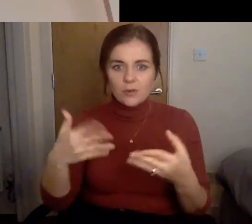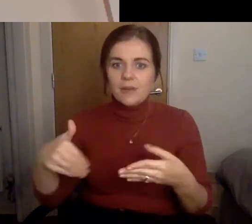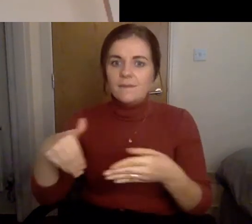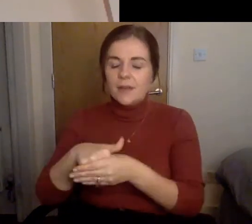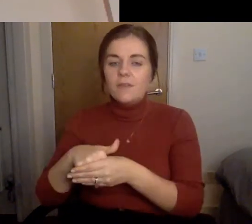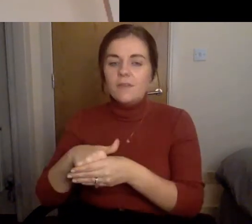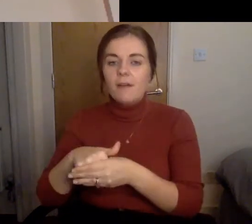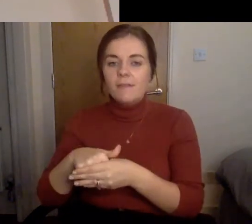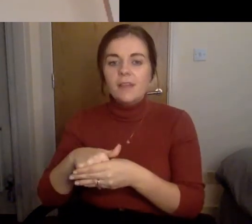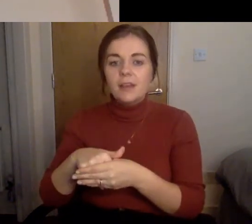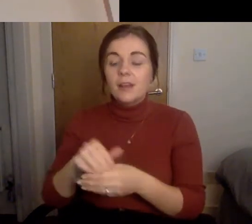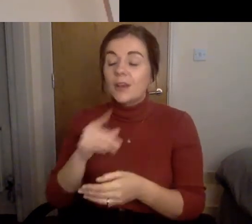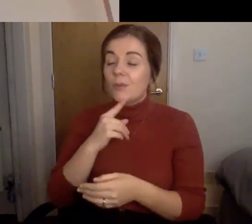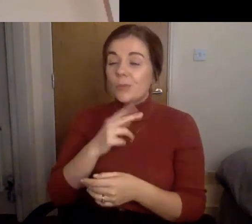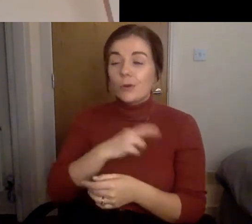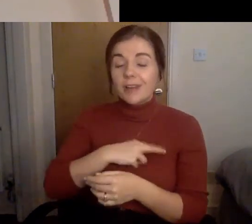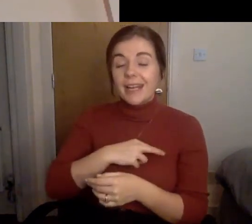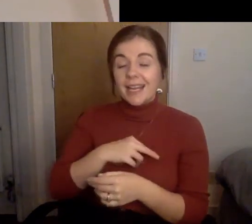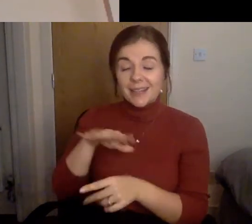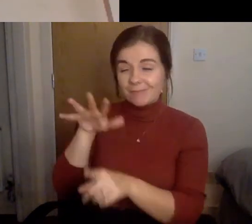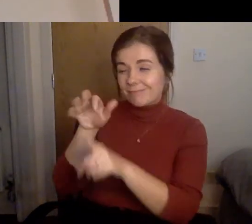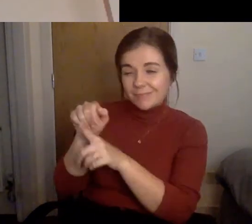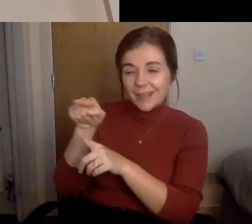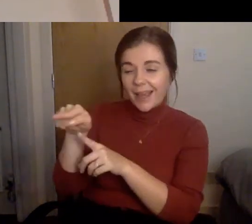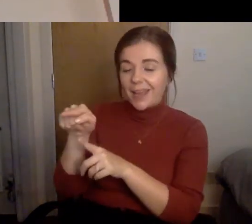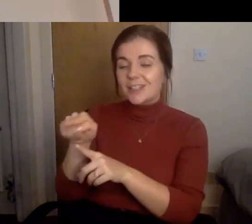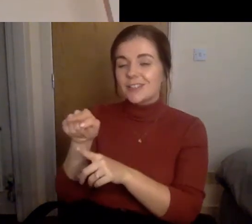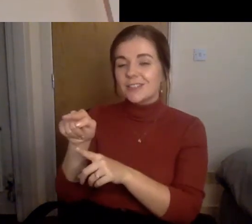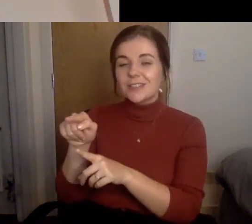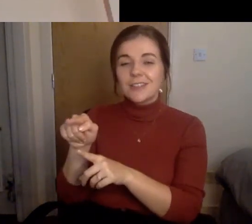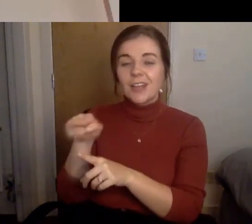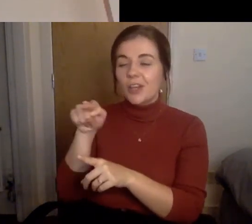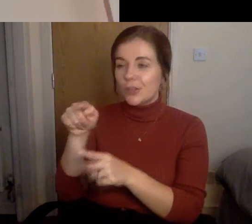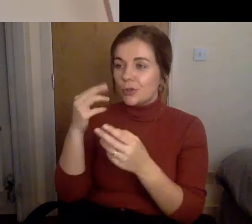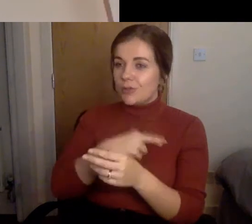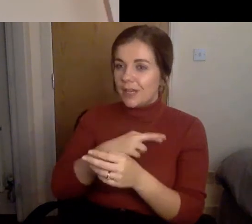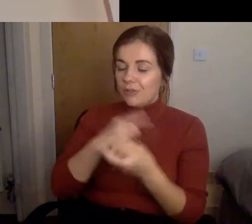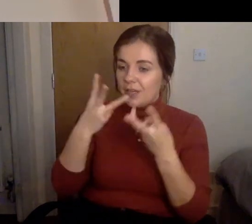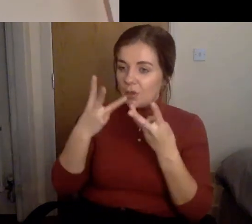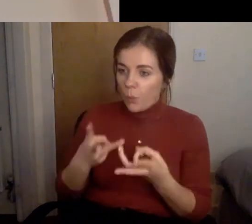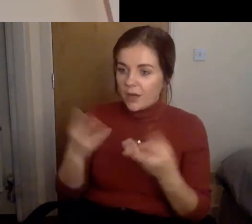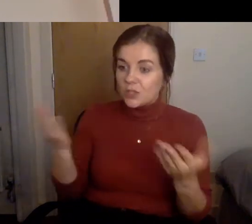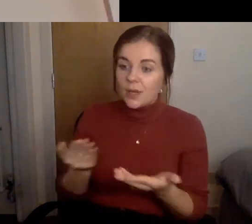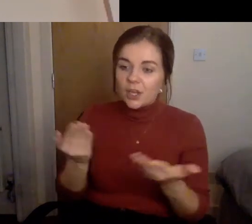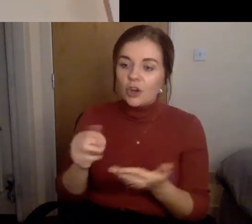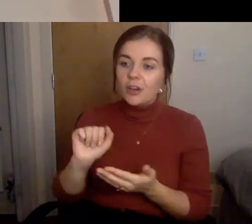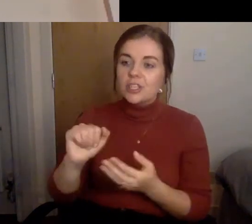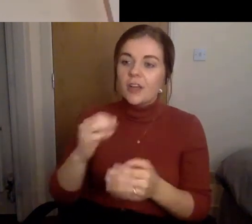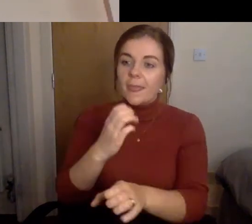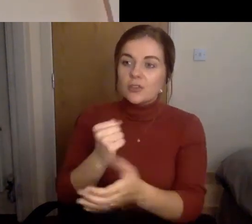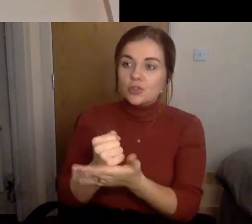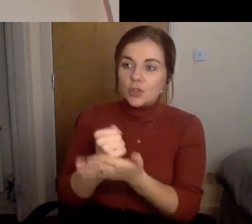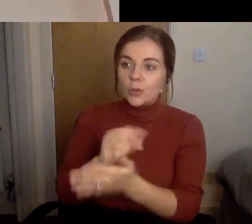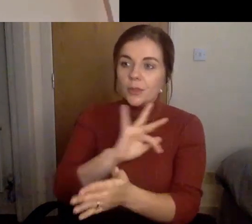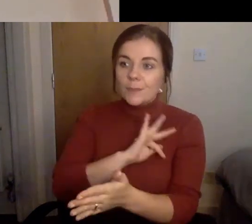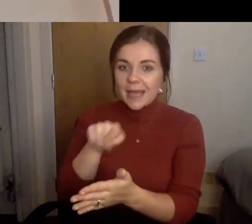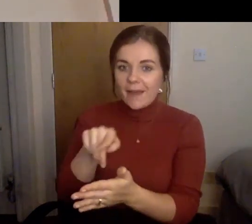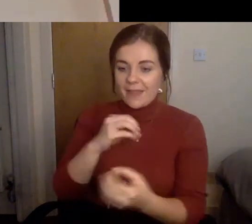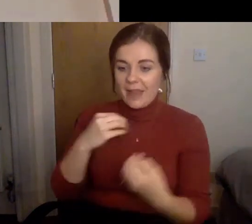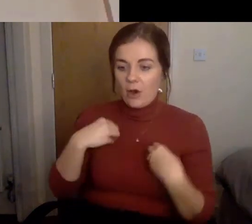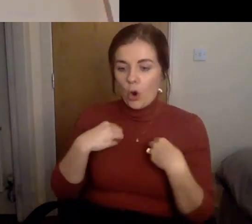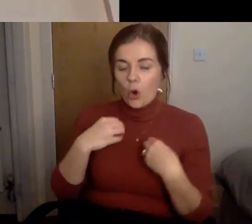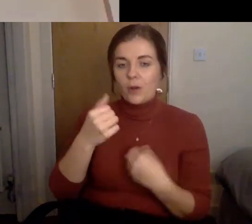obviously, the really thing that you really seem to have captured really well is the agency and autonomy of the student themselves to make,